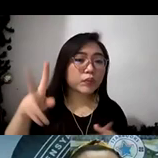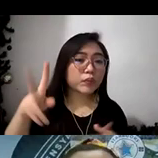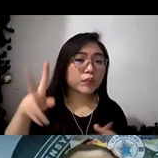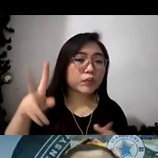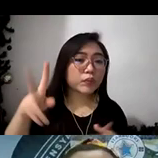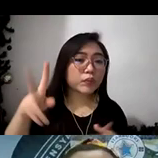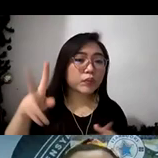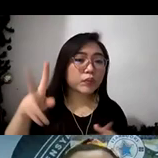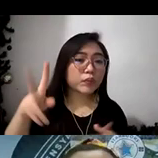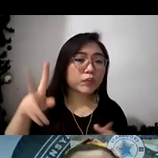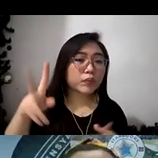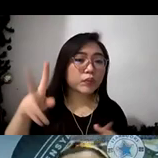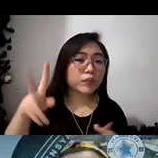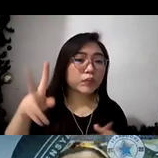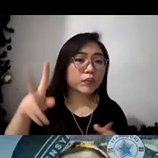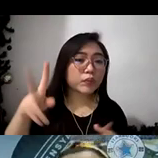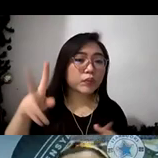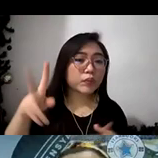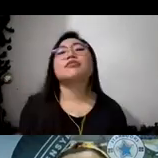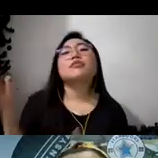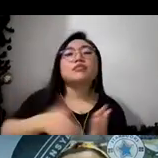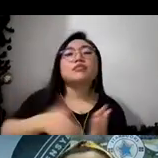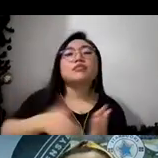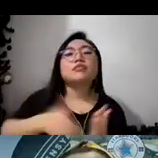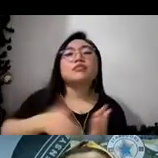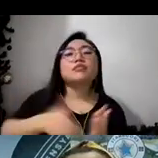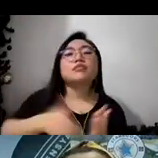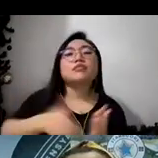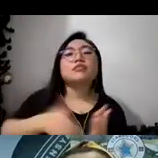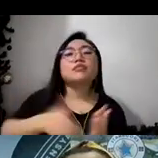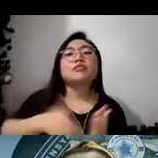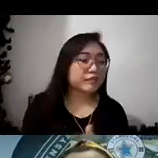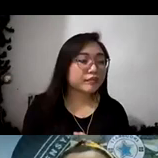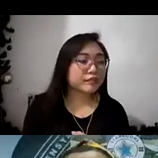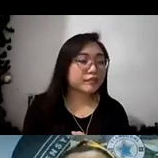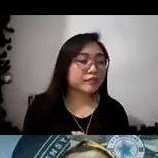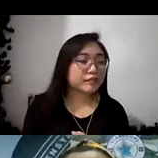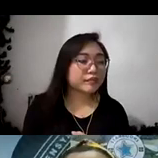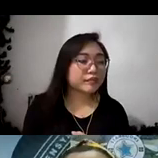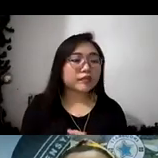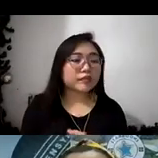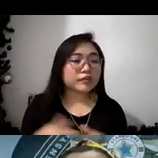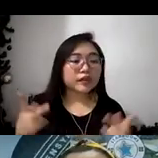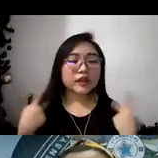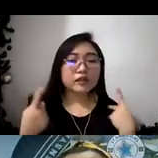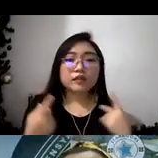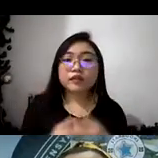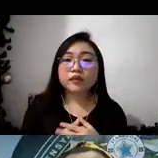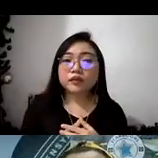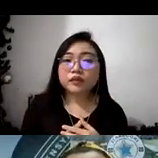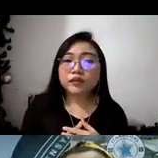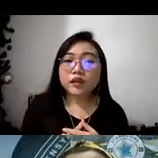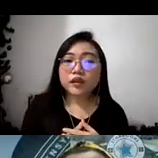and Fashion. And on November 26, we have International Collaboration in Response to COVID-19. We will